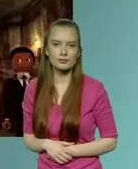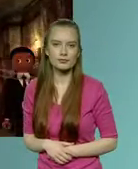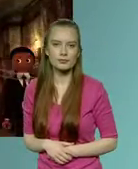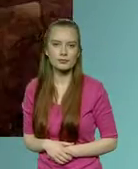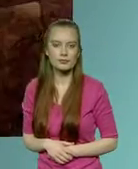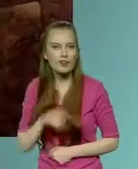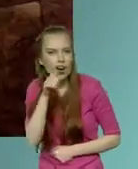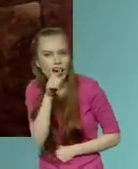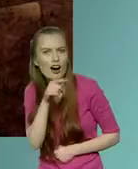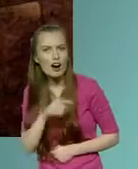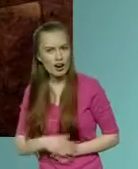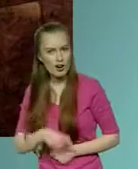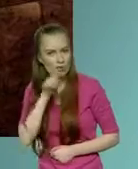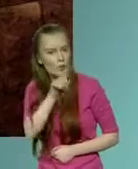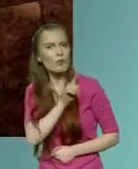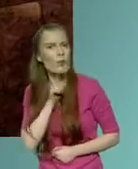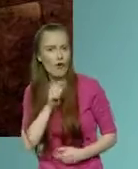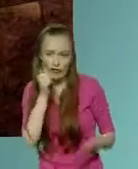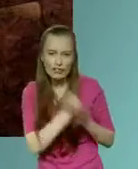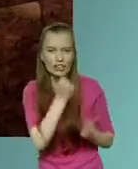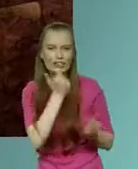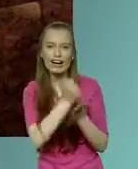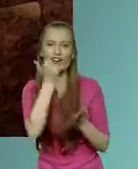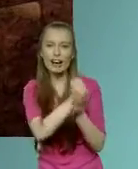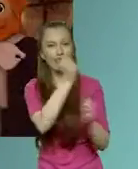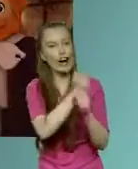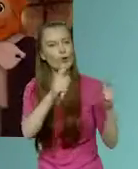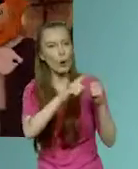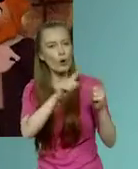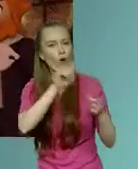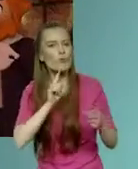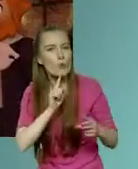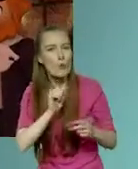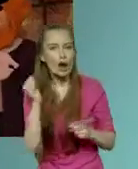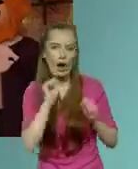You! You're the great-great-great-granddaughter of our long-lost queen!